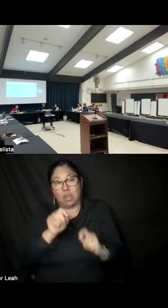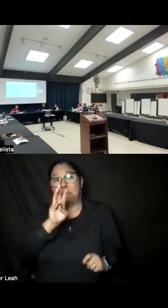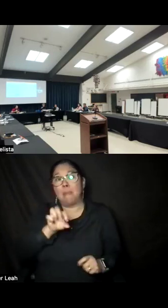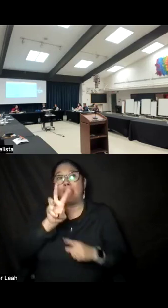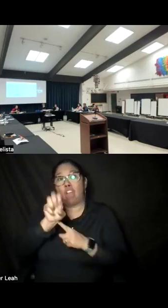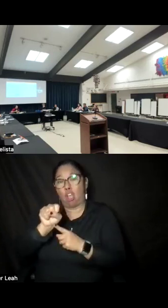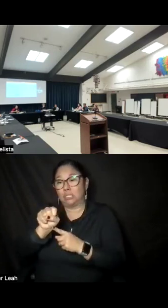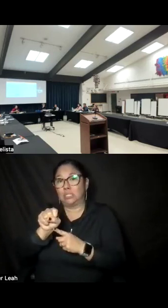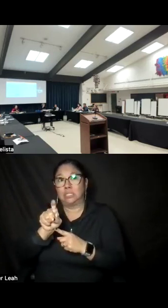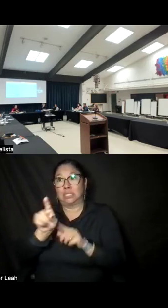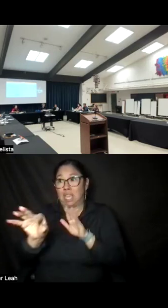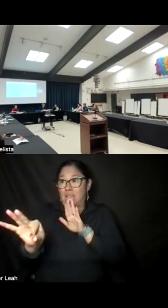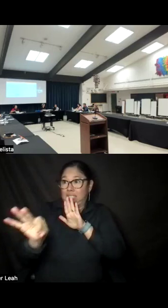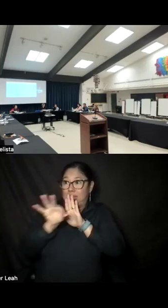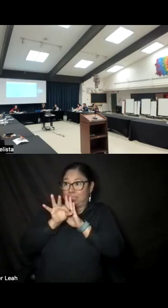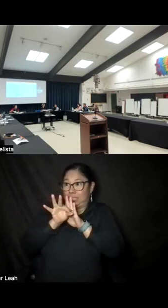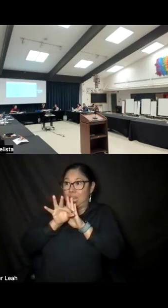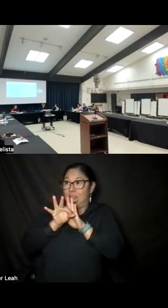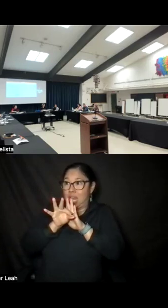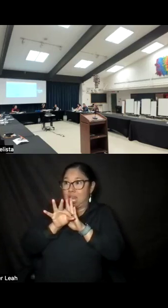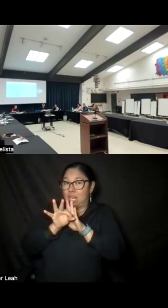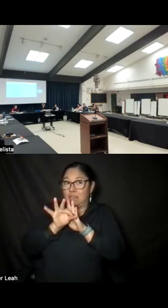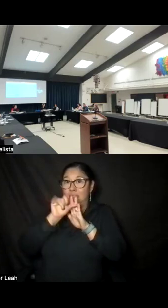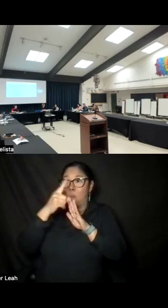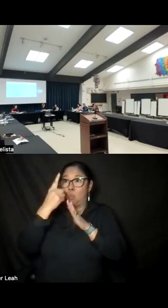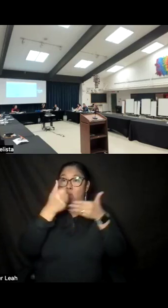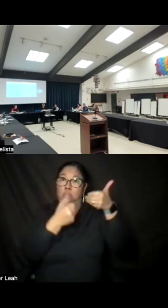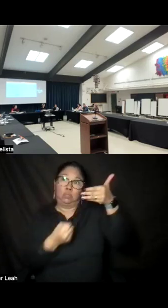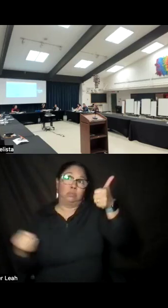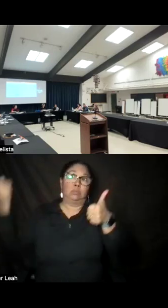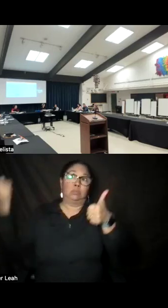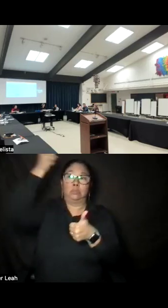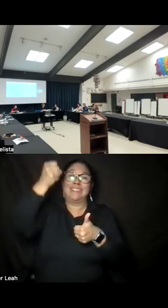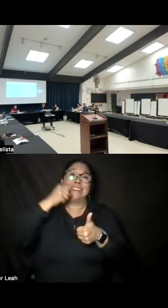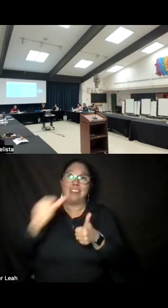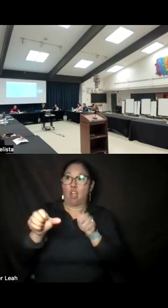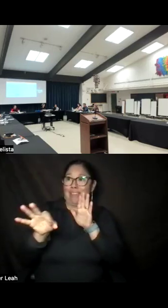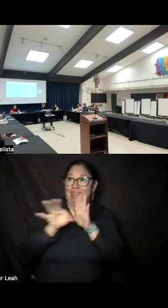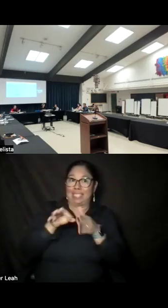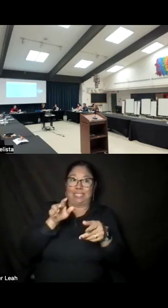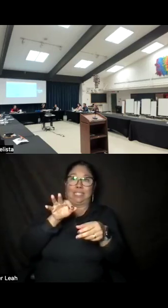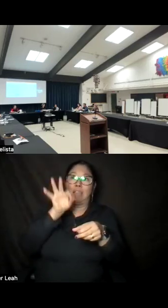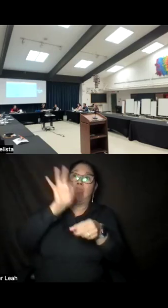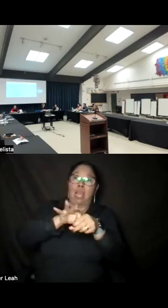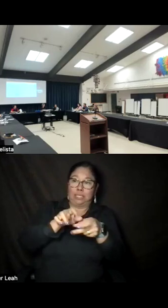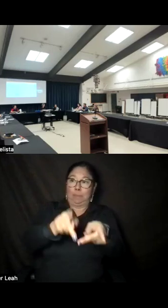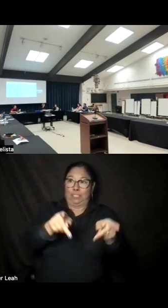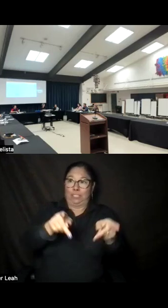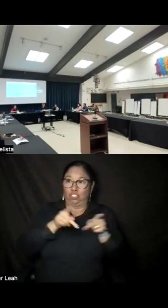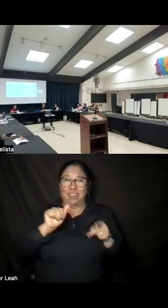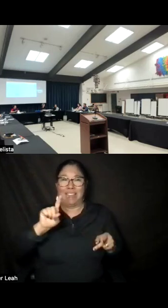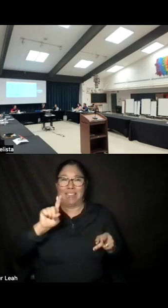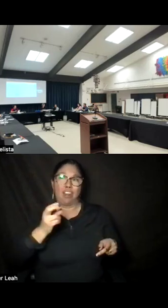basically designate that the principal in non-elected position, ad hoc, I think it is.